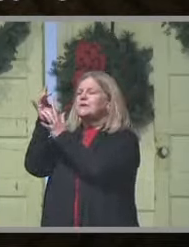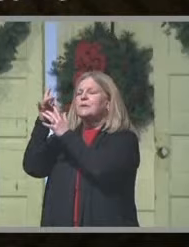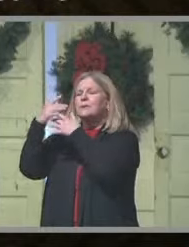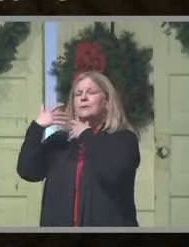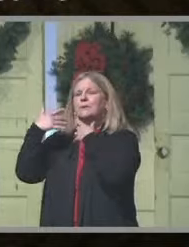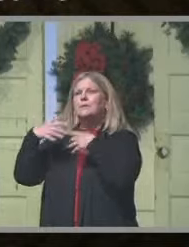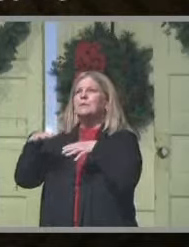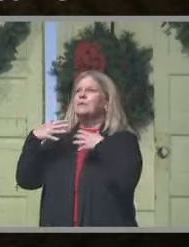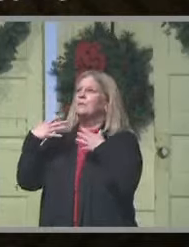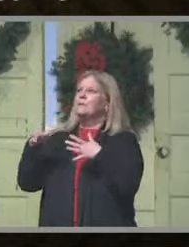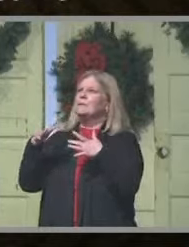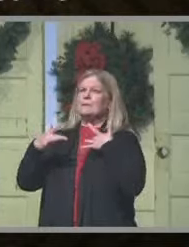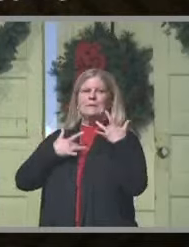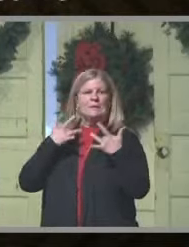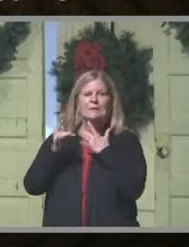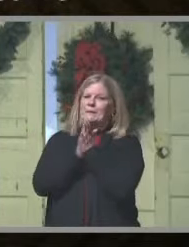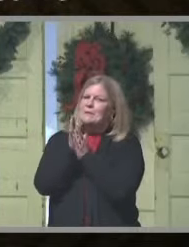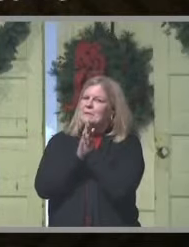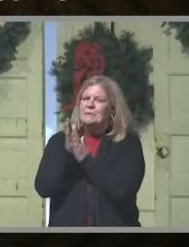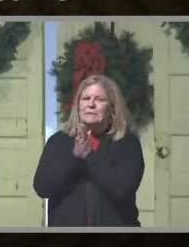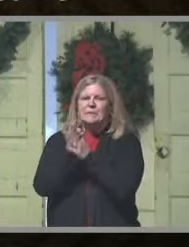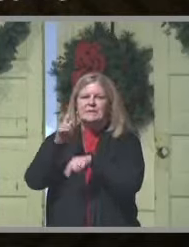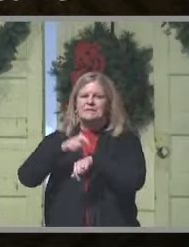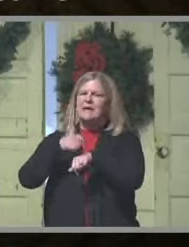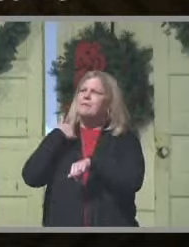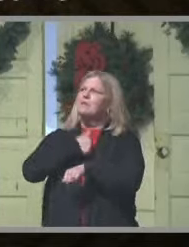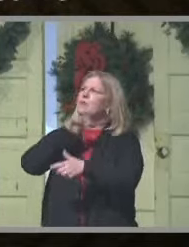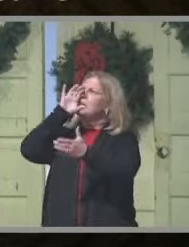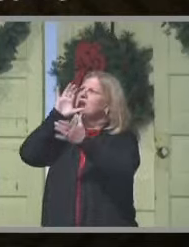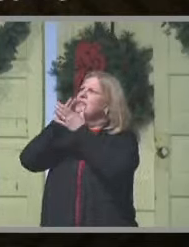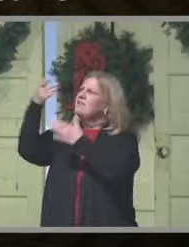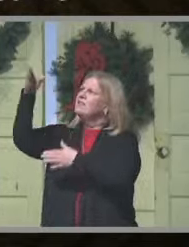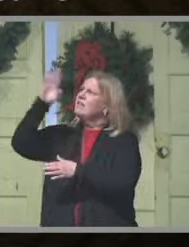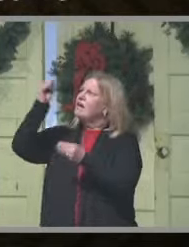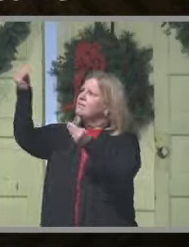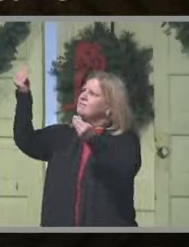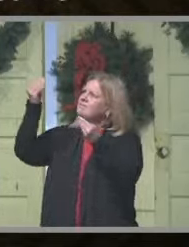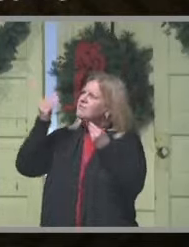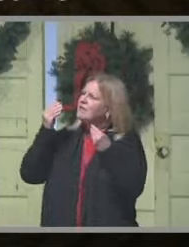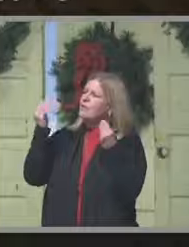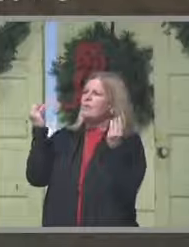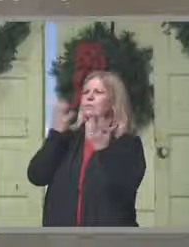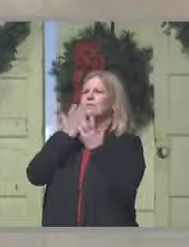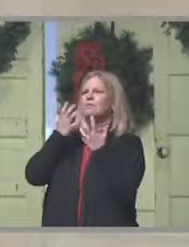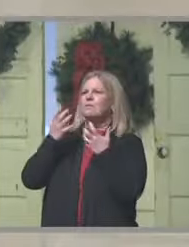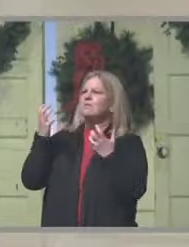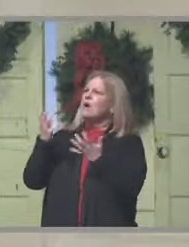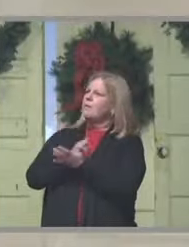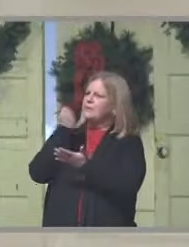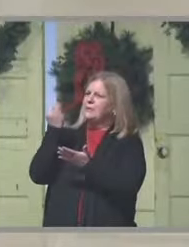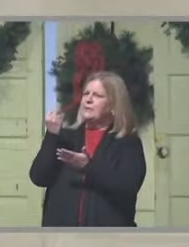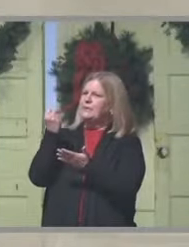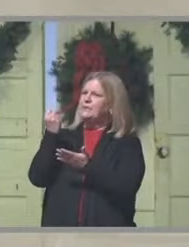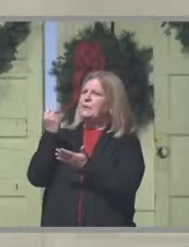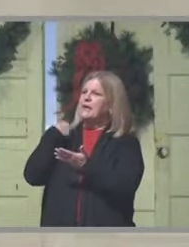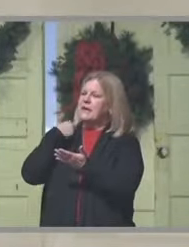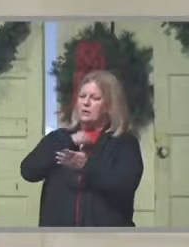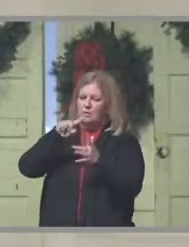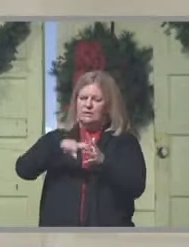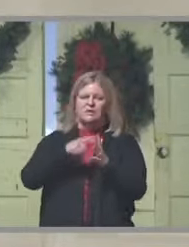an adventure. And we believe God has given us some amazing opportunities as we turn the corner